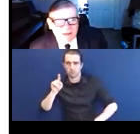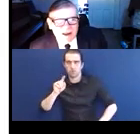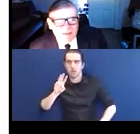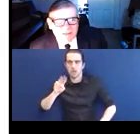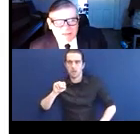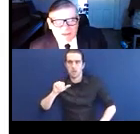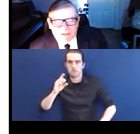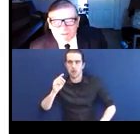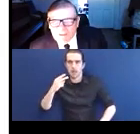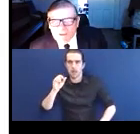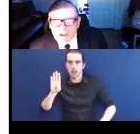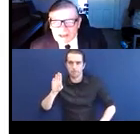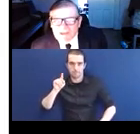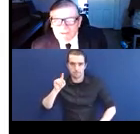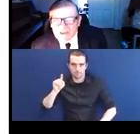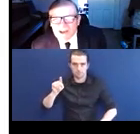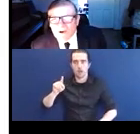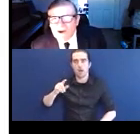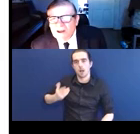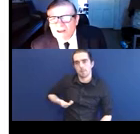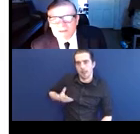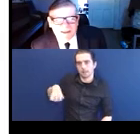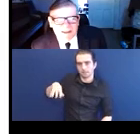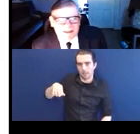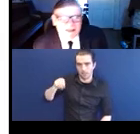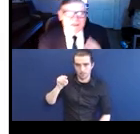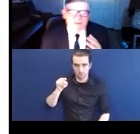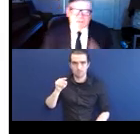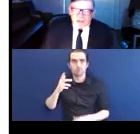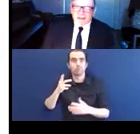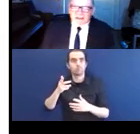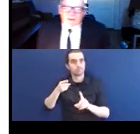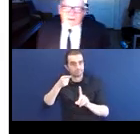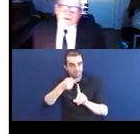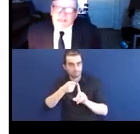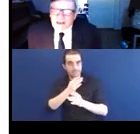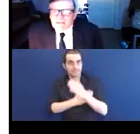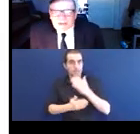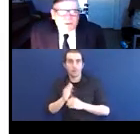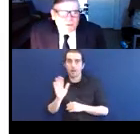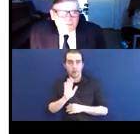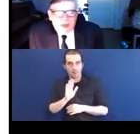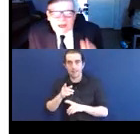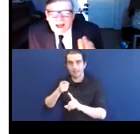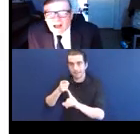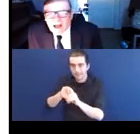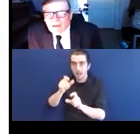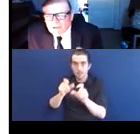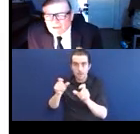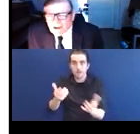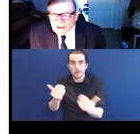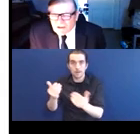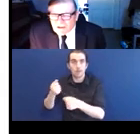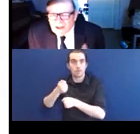team placements for people with sensory and physical disabilities. There was a multidisciplinary team to help them